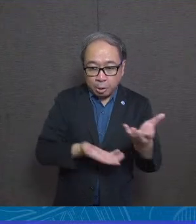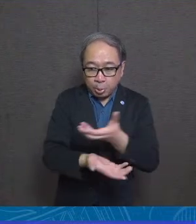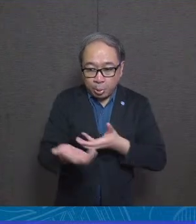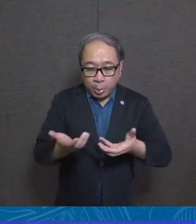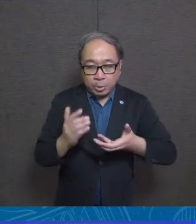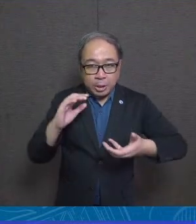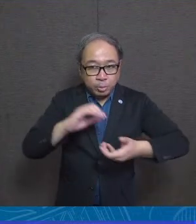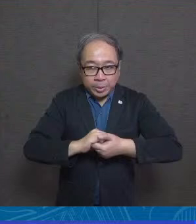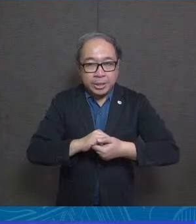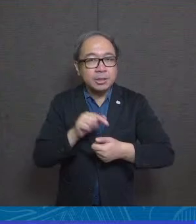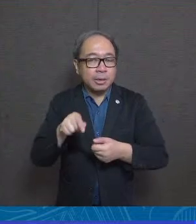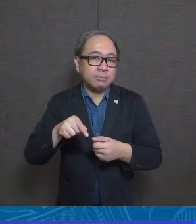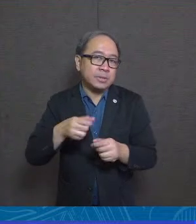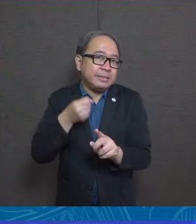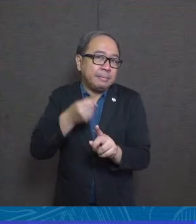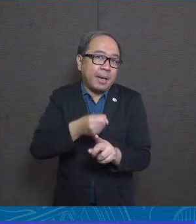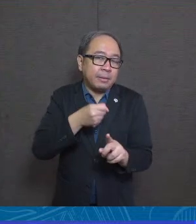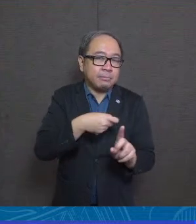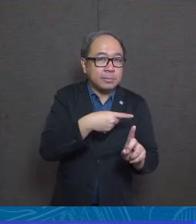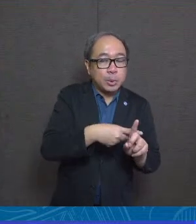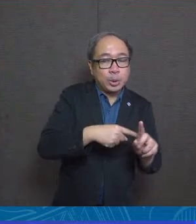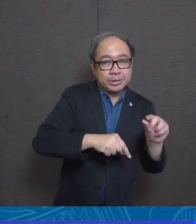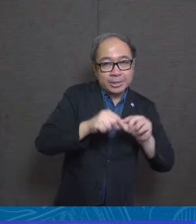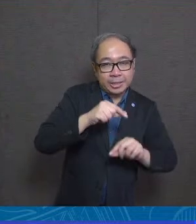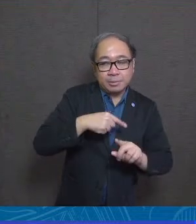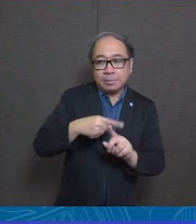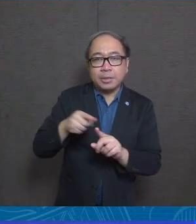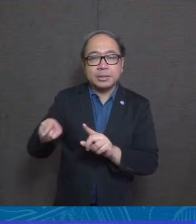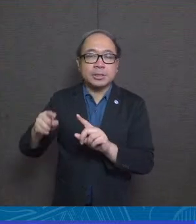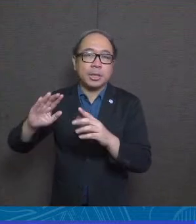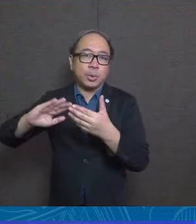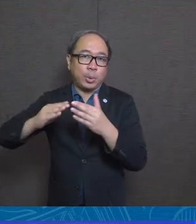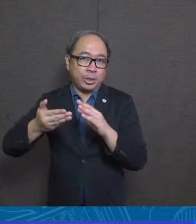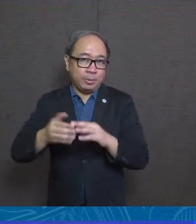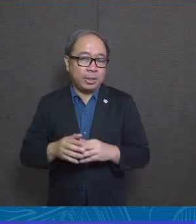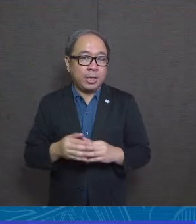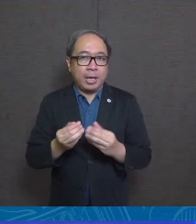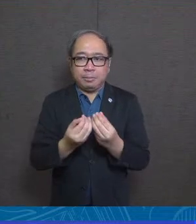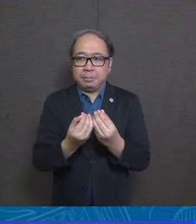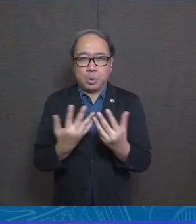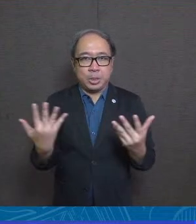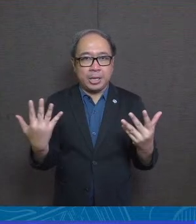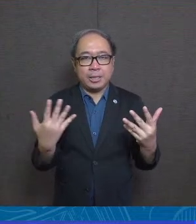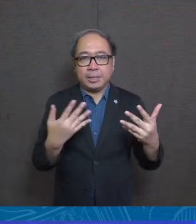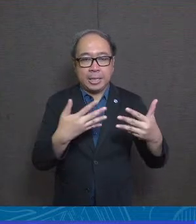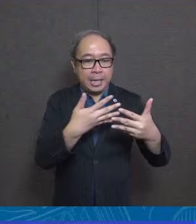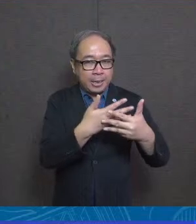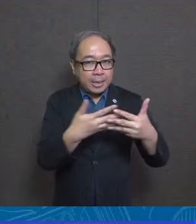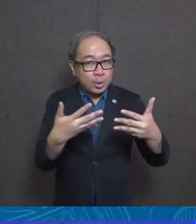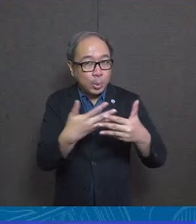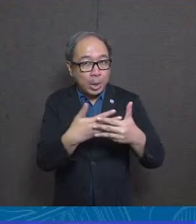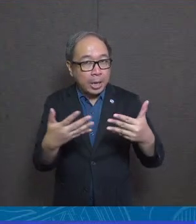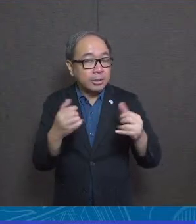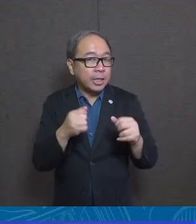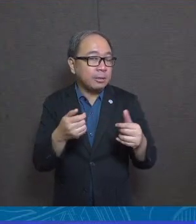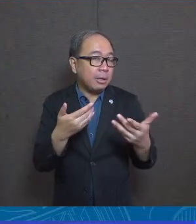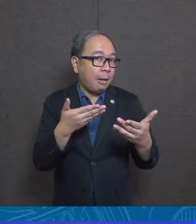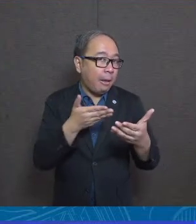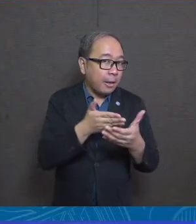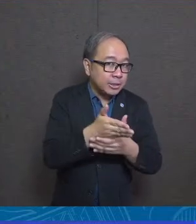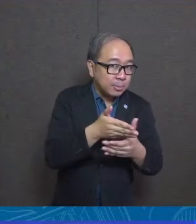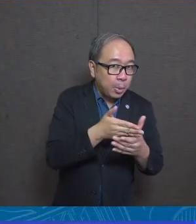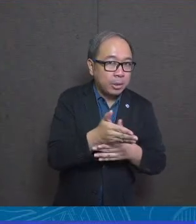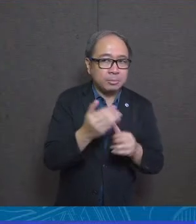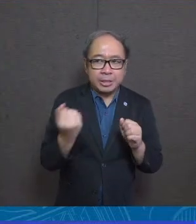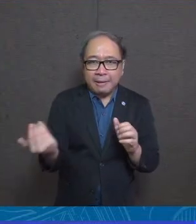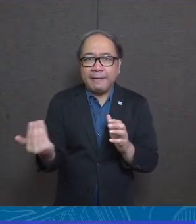the benefit of science and the society. They make multilingual scientific knowledge openly available, accessible, and reusable.